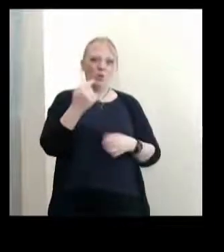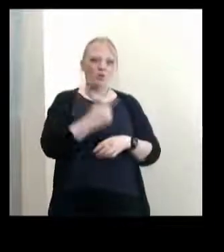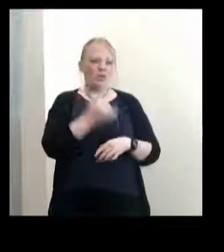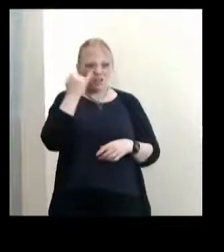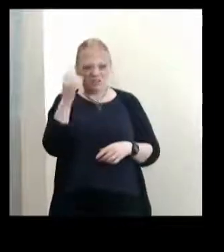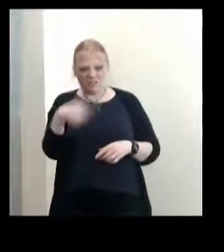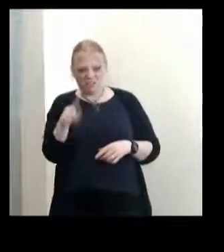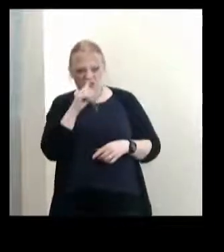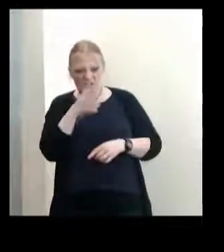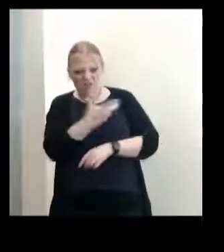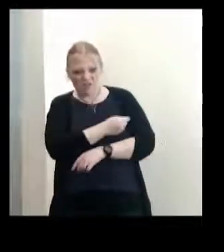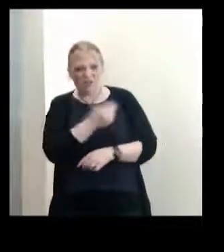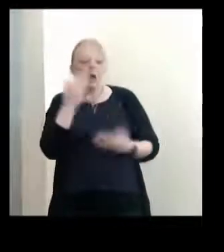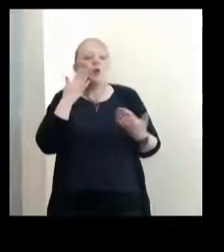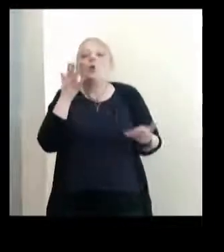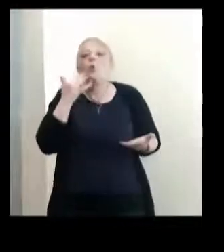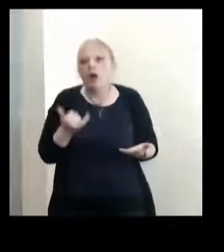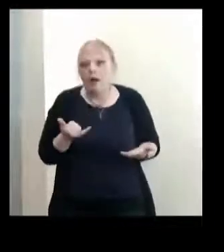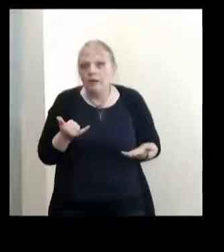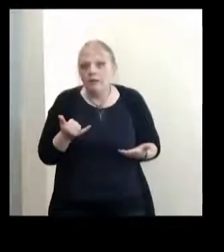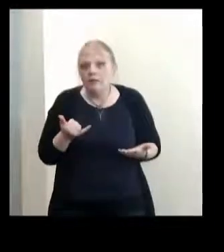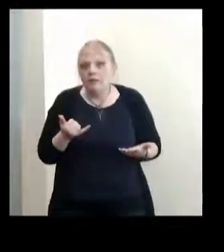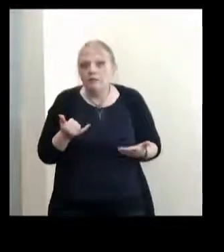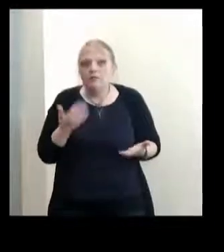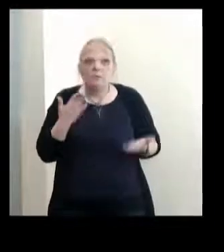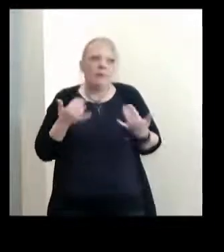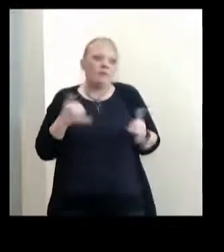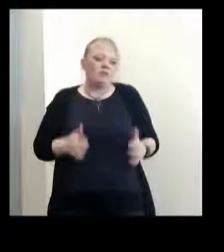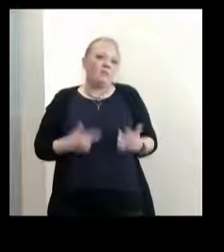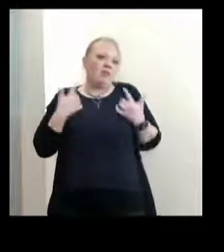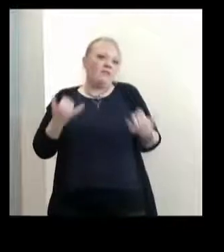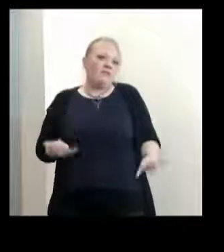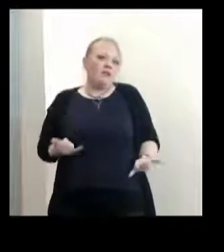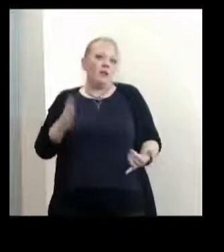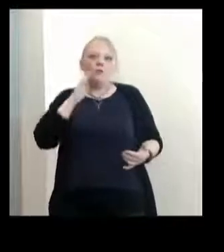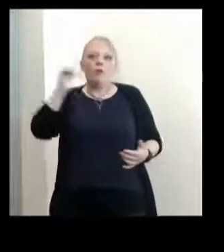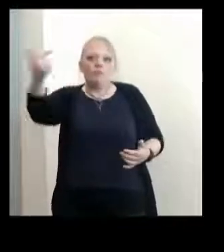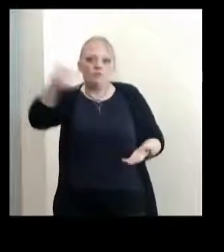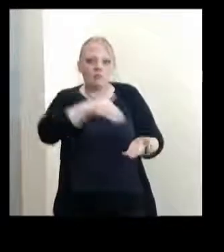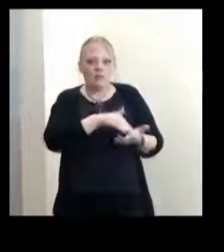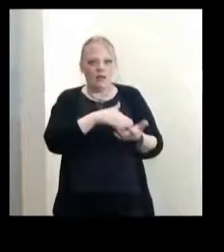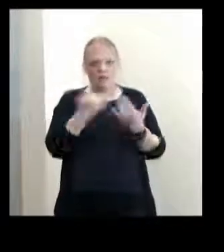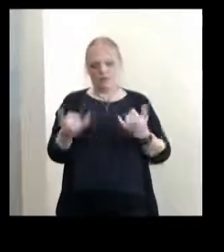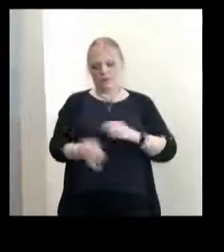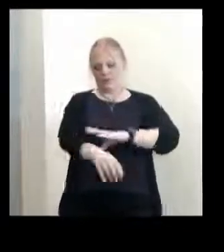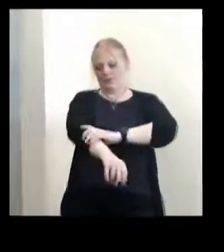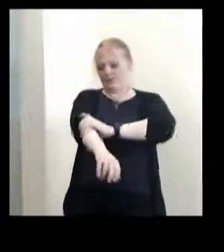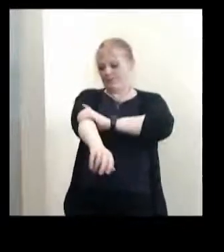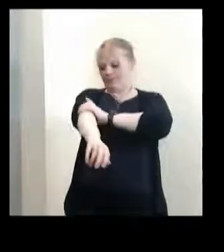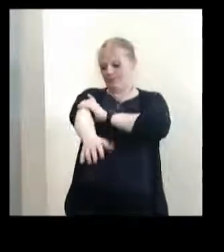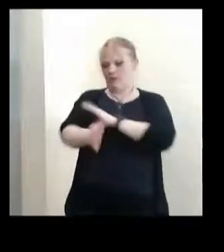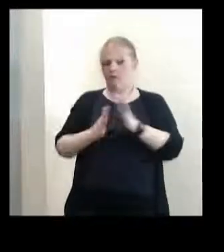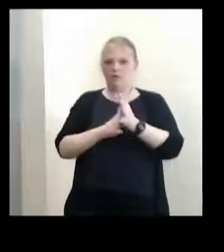I don't know why they didn't, but if they had, maybe they'd still be alive today. Turn it over to Dr. Burstein.